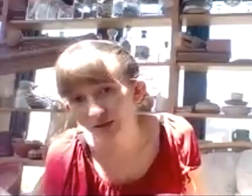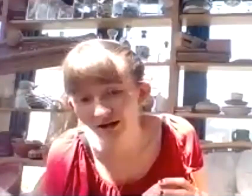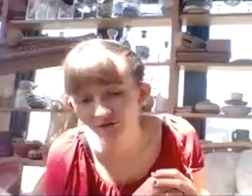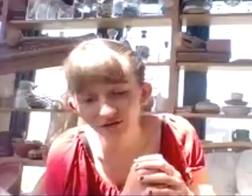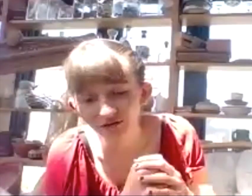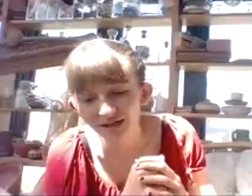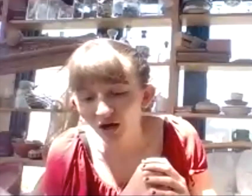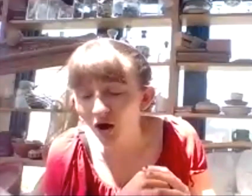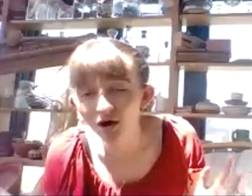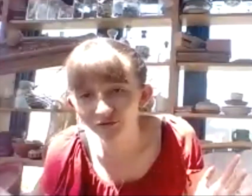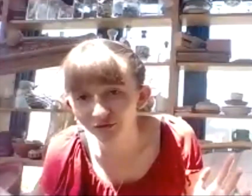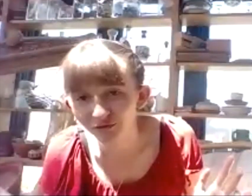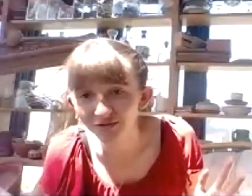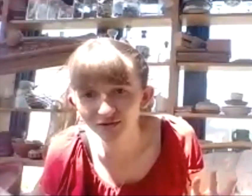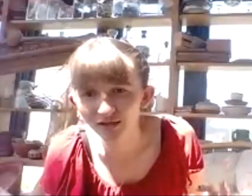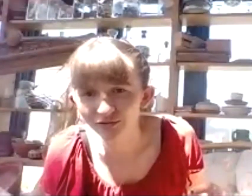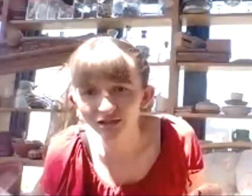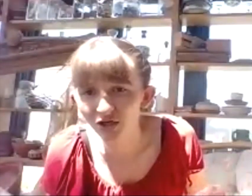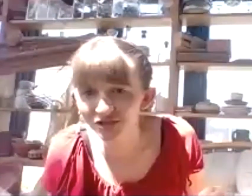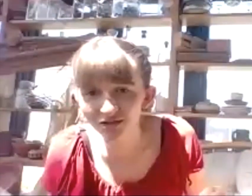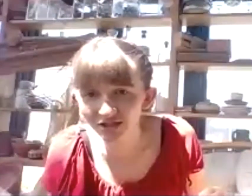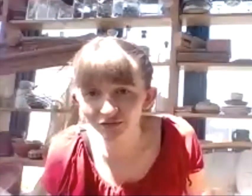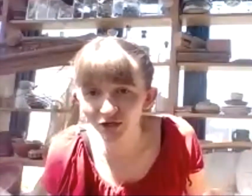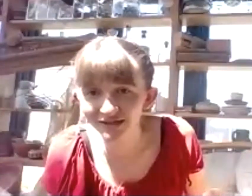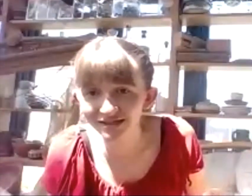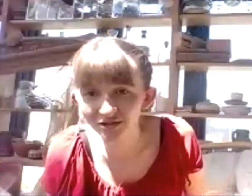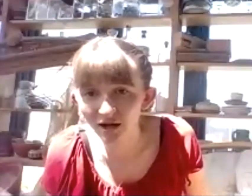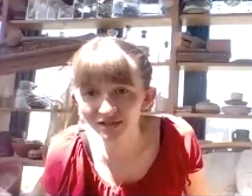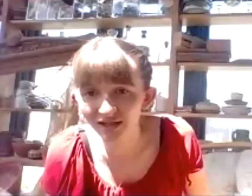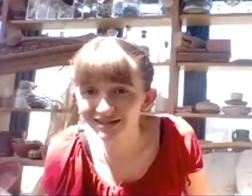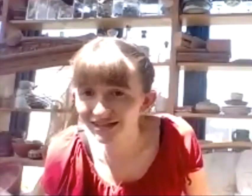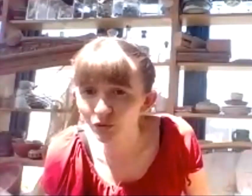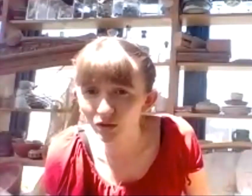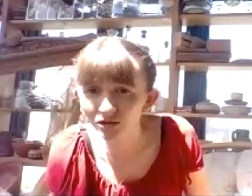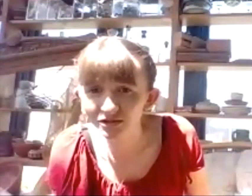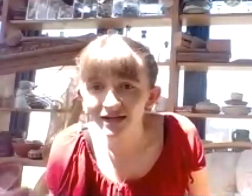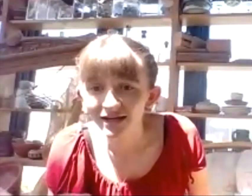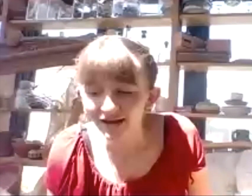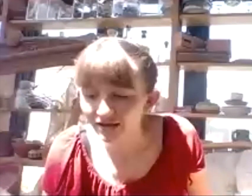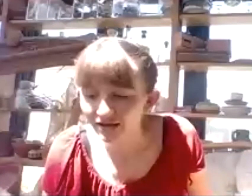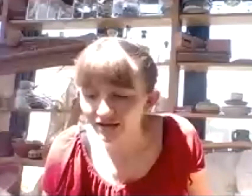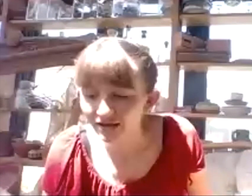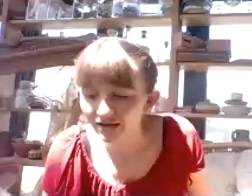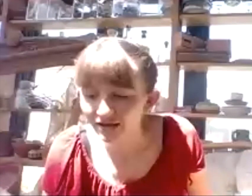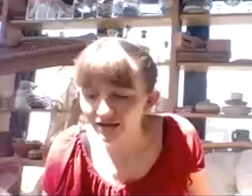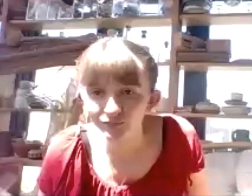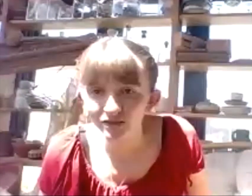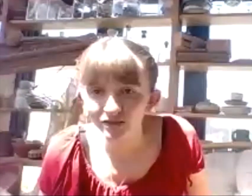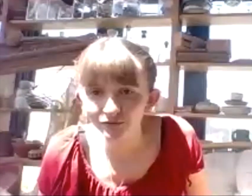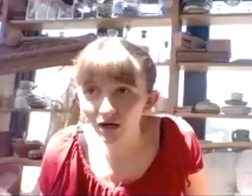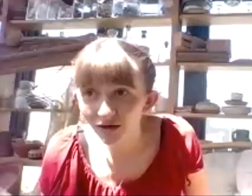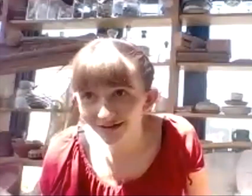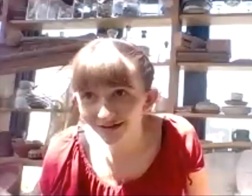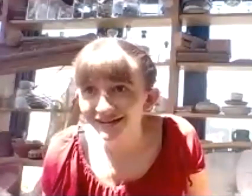where we have all of the fossils. We have the largest collection of Triceratops, I think, in the world. And